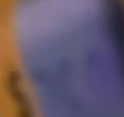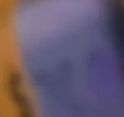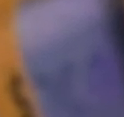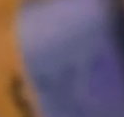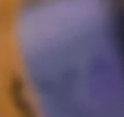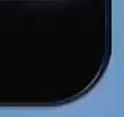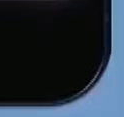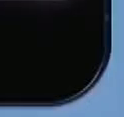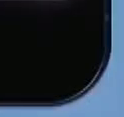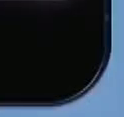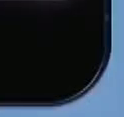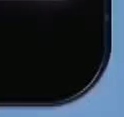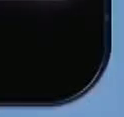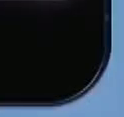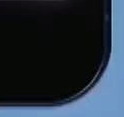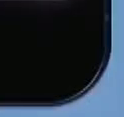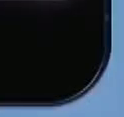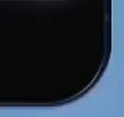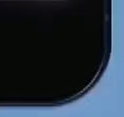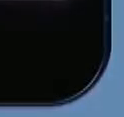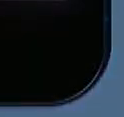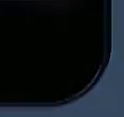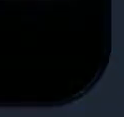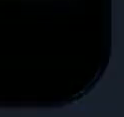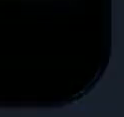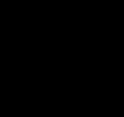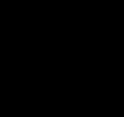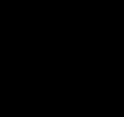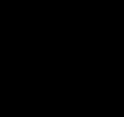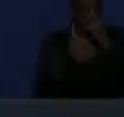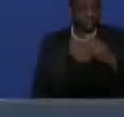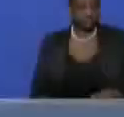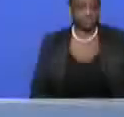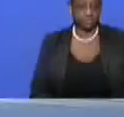Focal Smart Pass now and fuel up faster today.